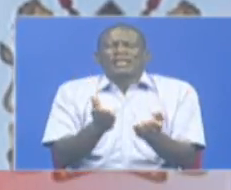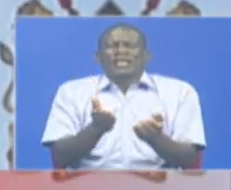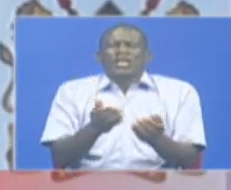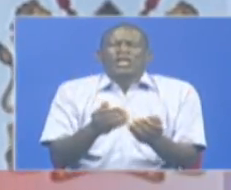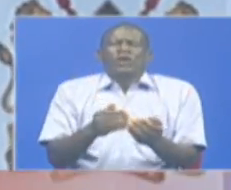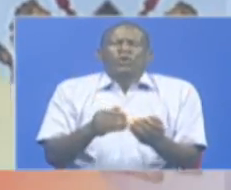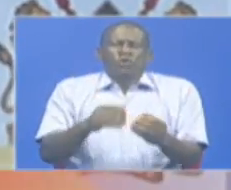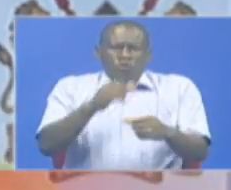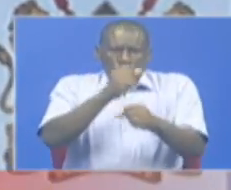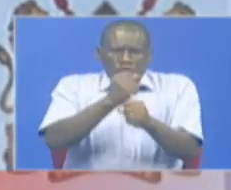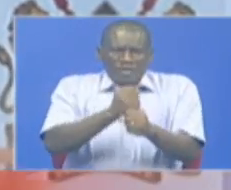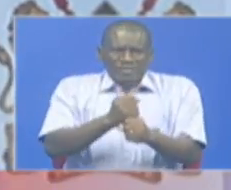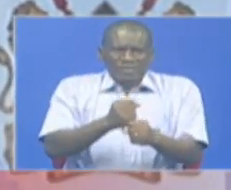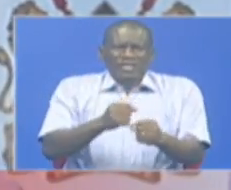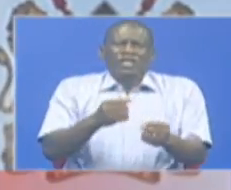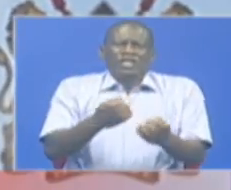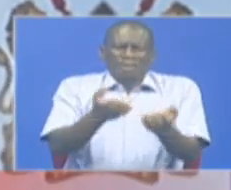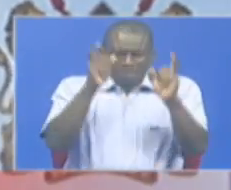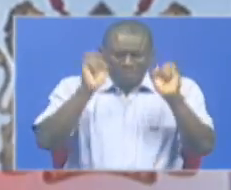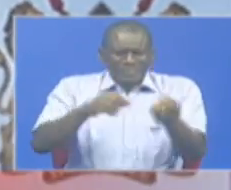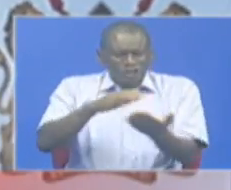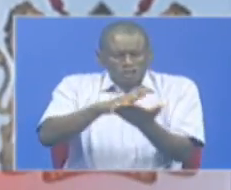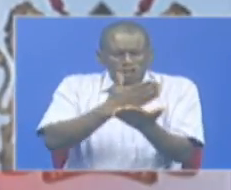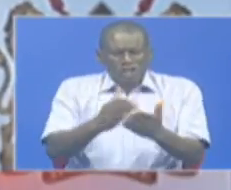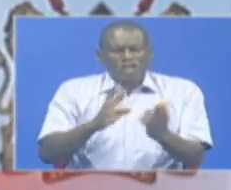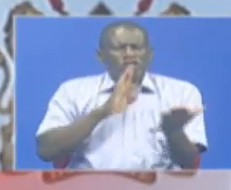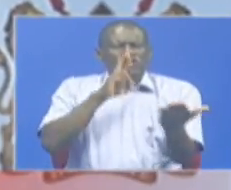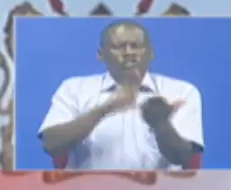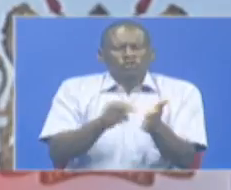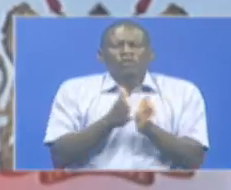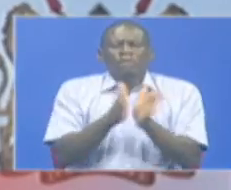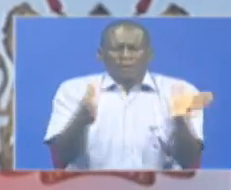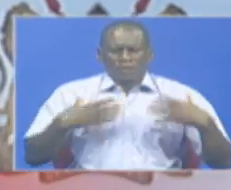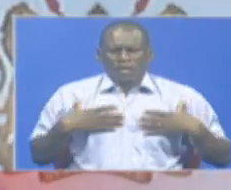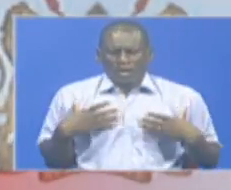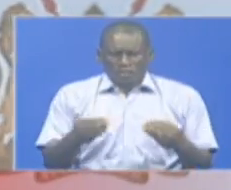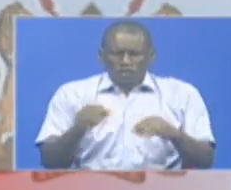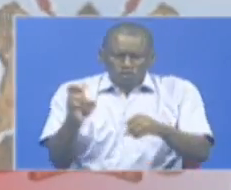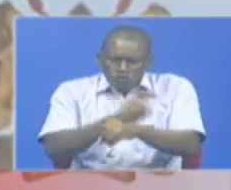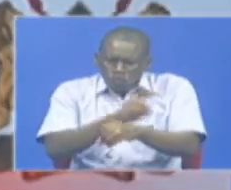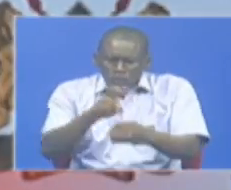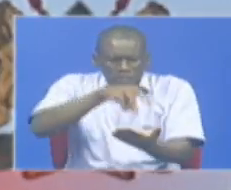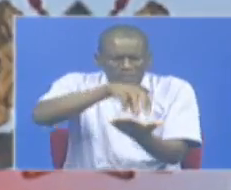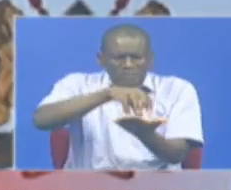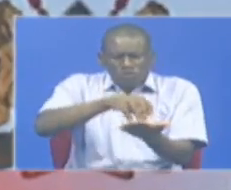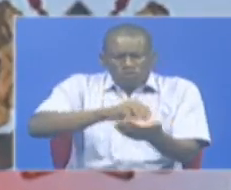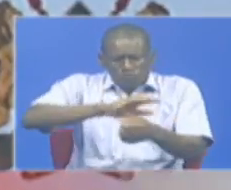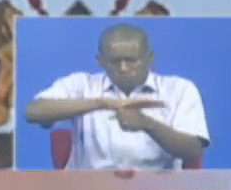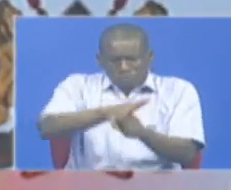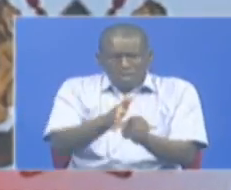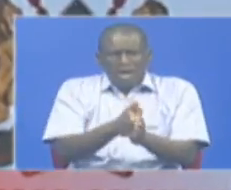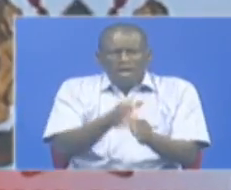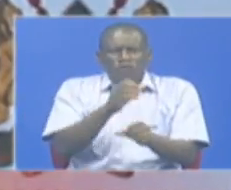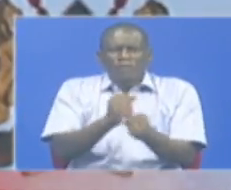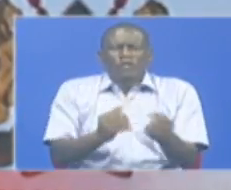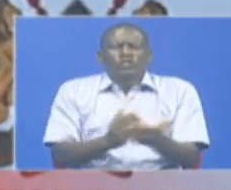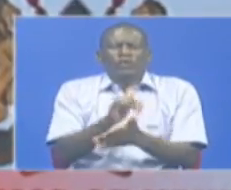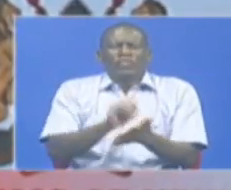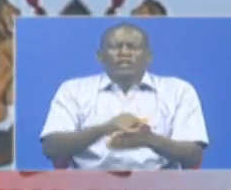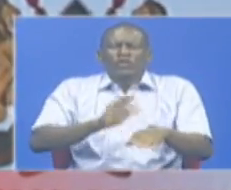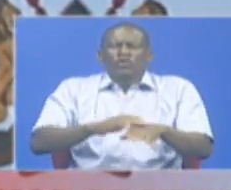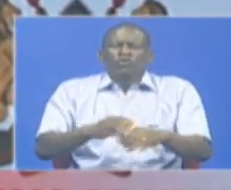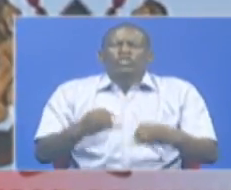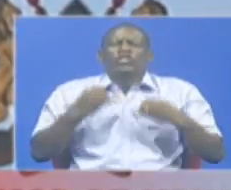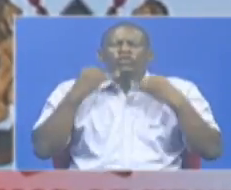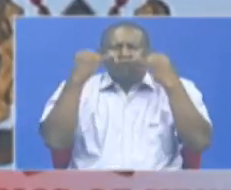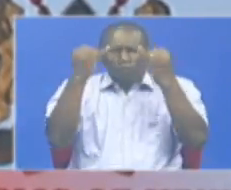results with the Ministry of Health for the purposes of monitoring this situation and ensuring that the proper notification is done in accordance